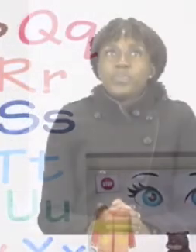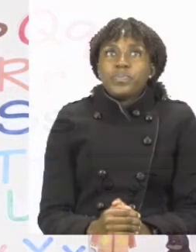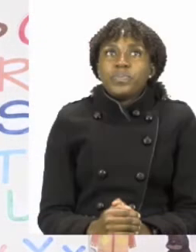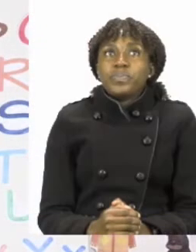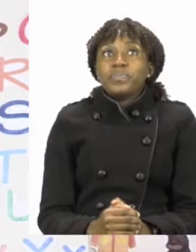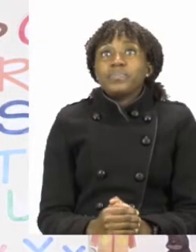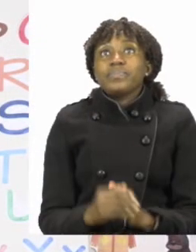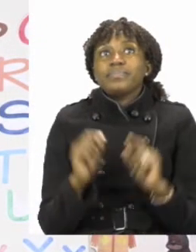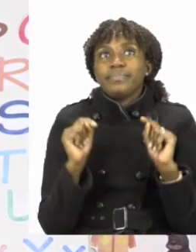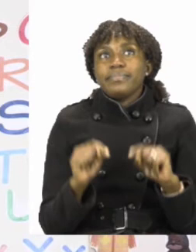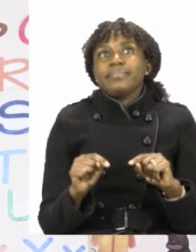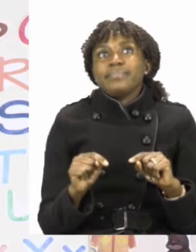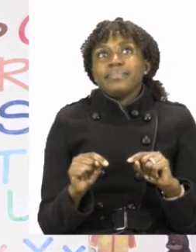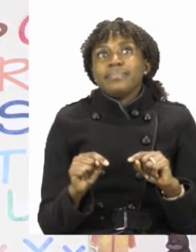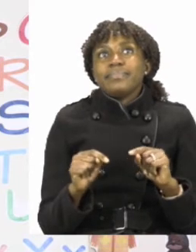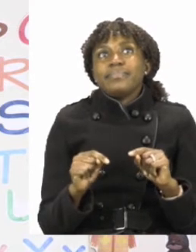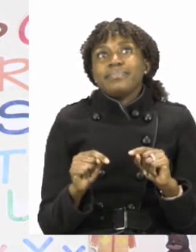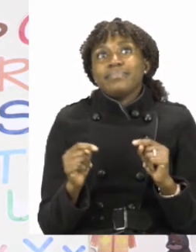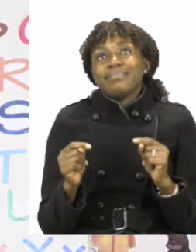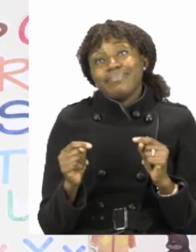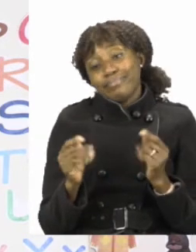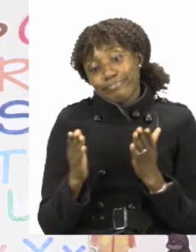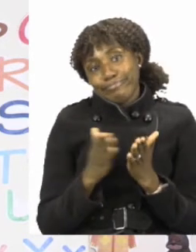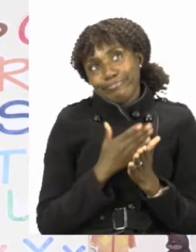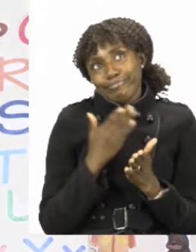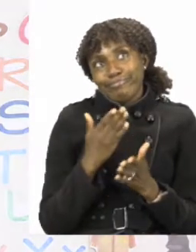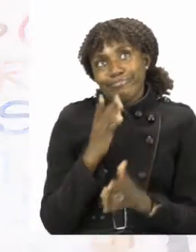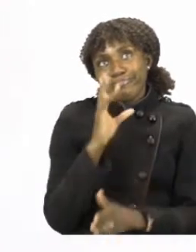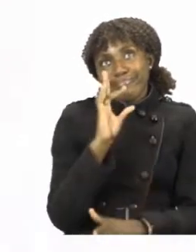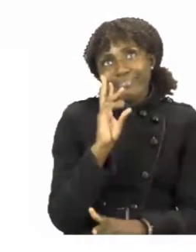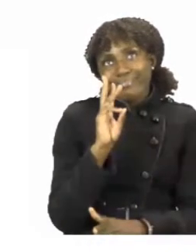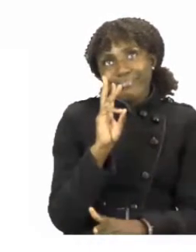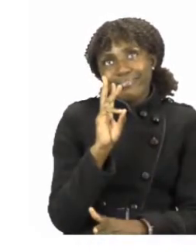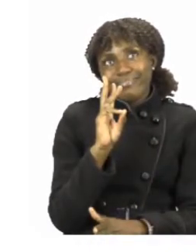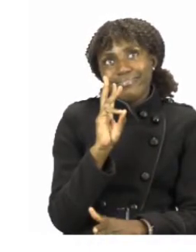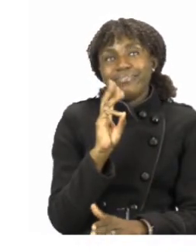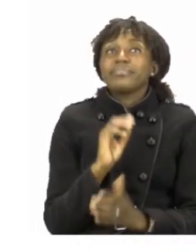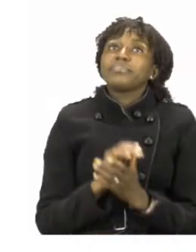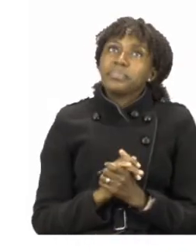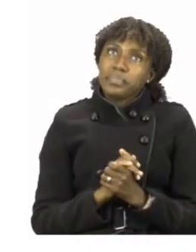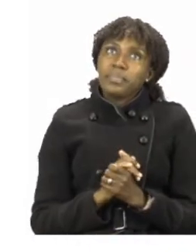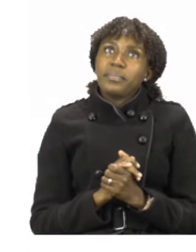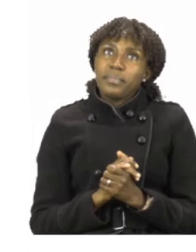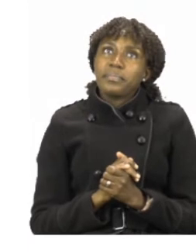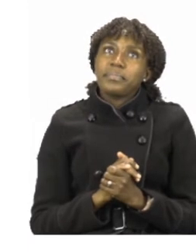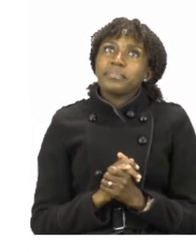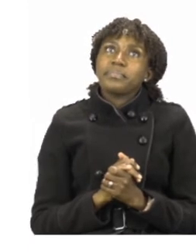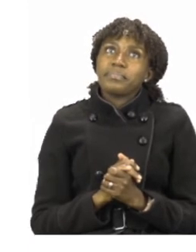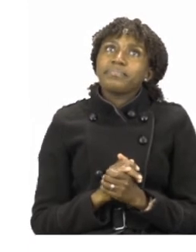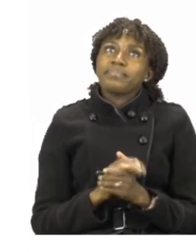For our lesson, boys and girls, let us begin by going to page 6. On page 6, we are going to be doing